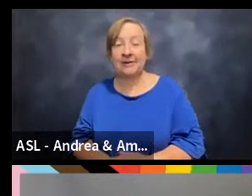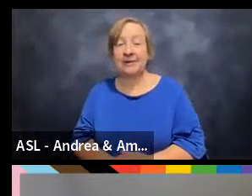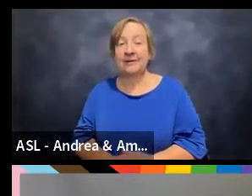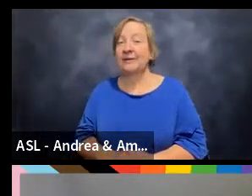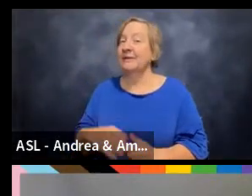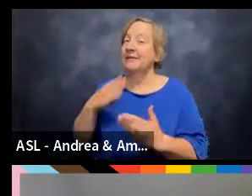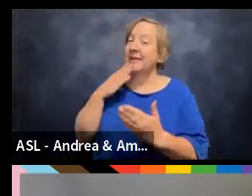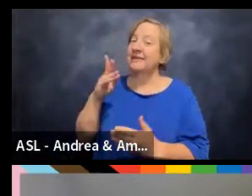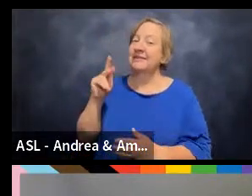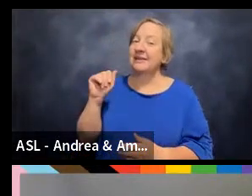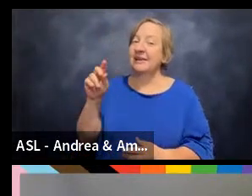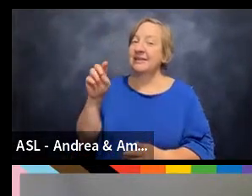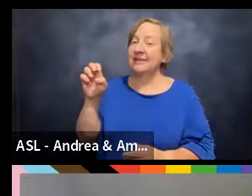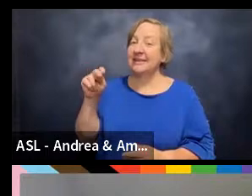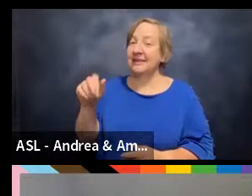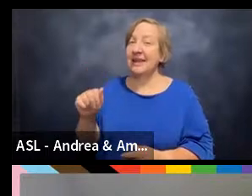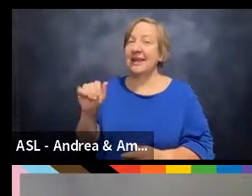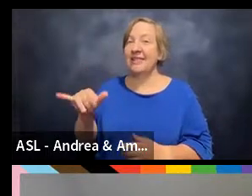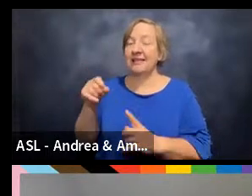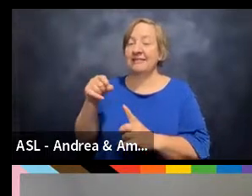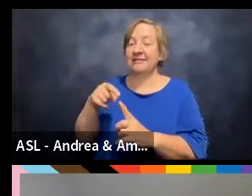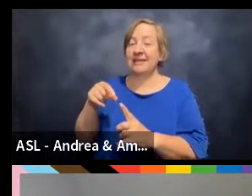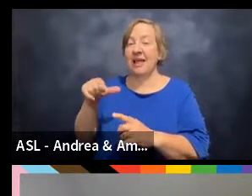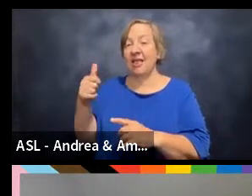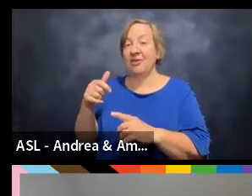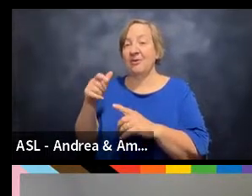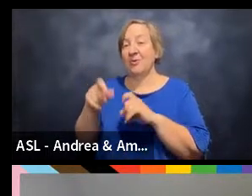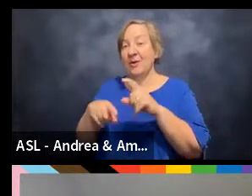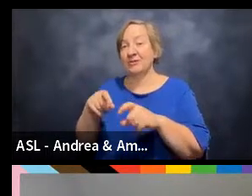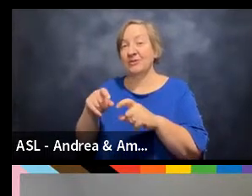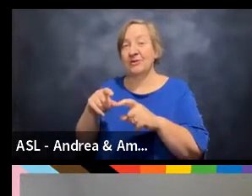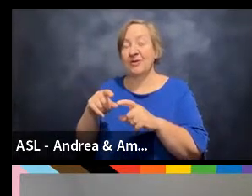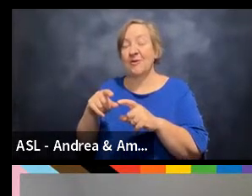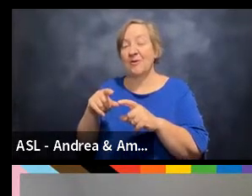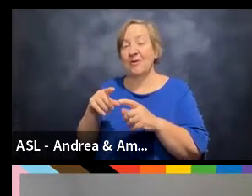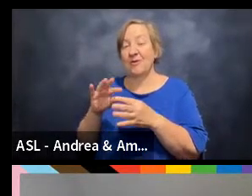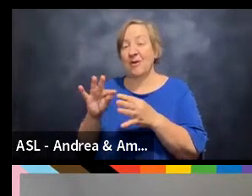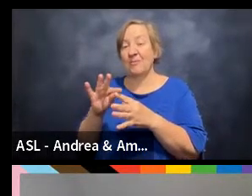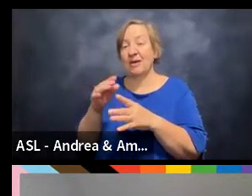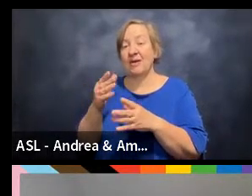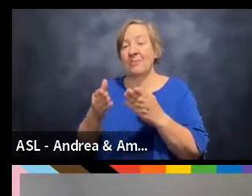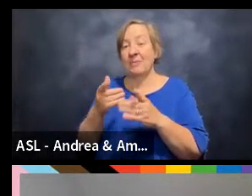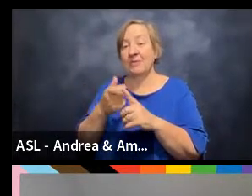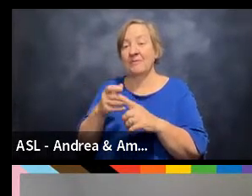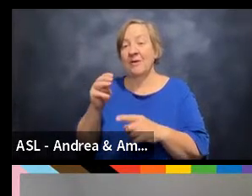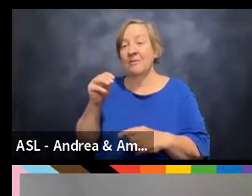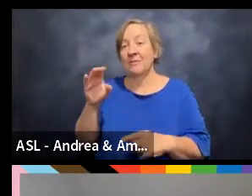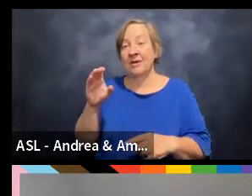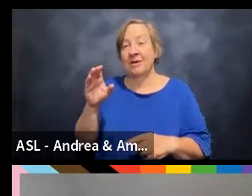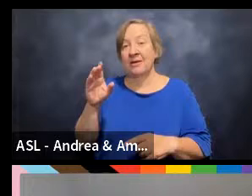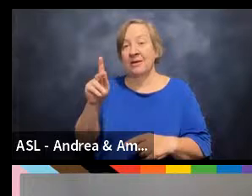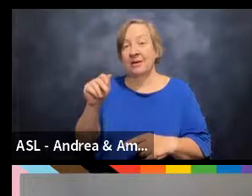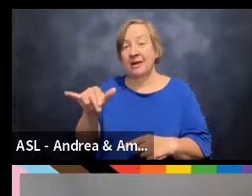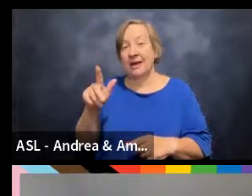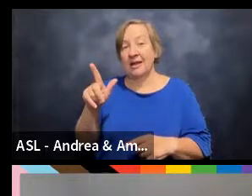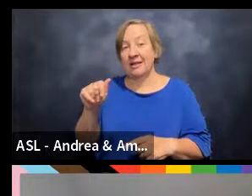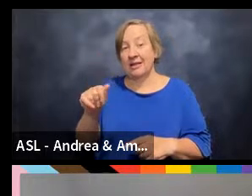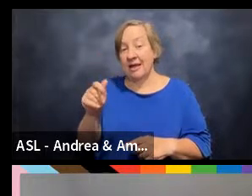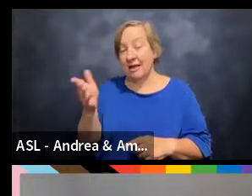Thanks, Kadena. I think that sparked now another question or comment, maybe from Michaela. So this will be the last one before we transition to the next section.